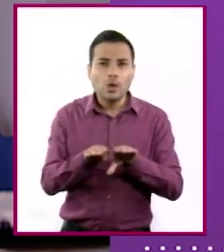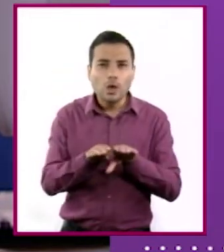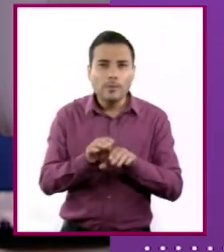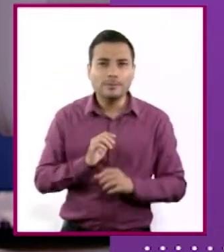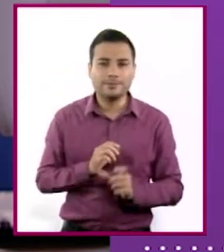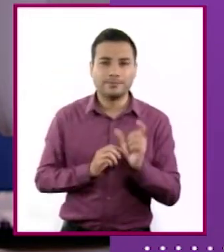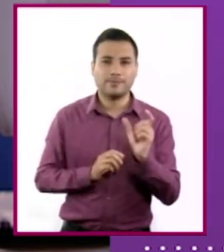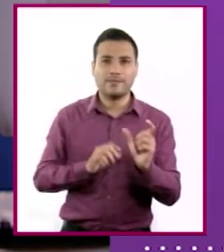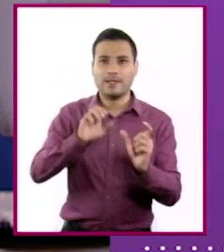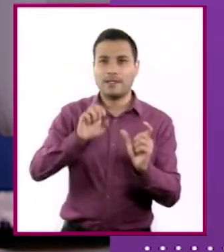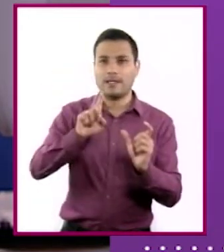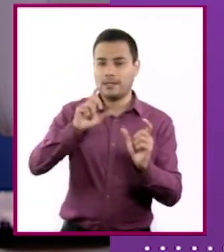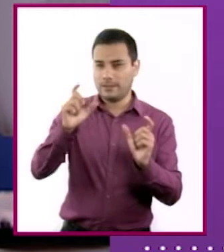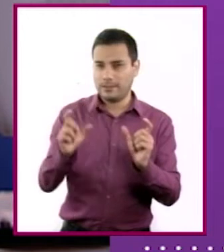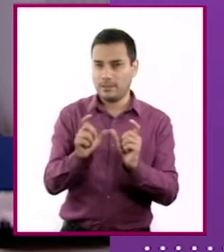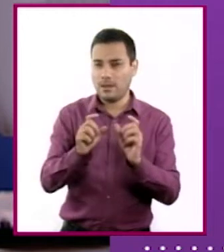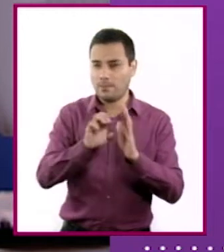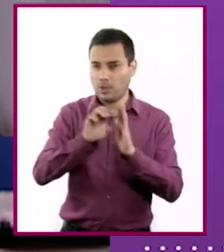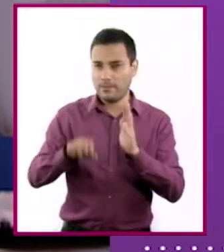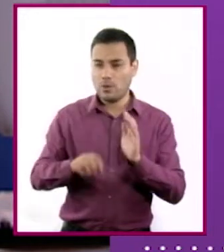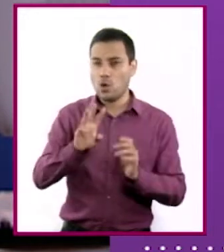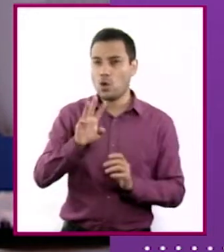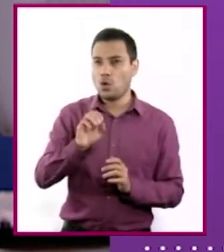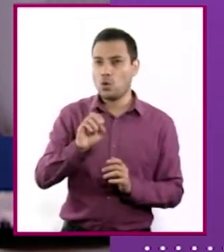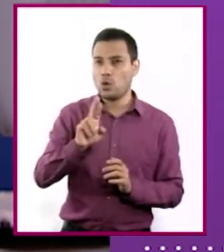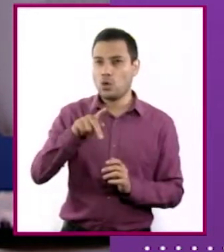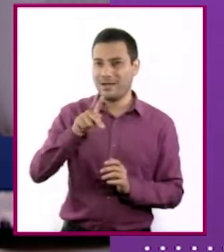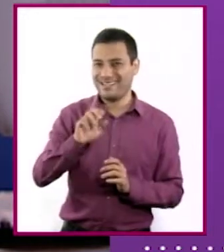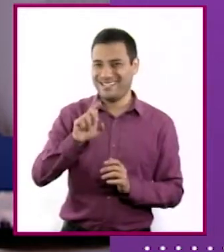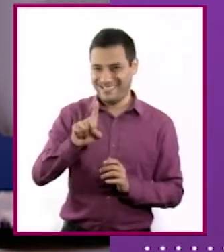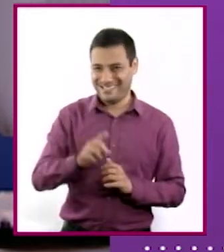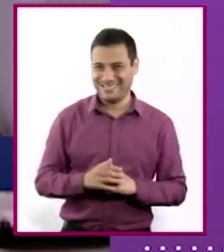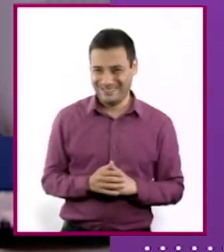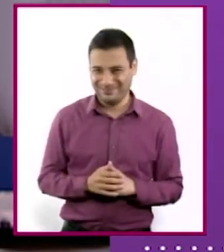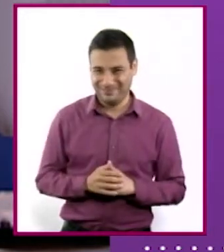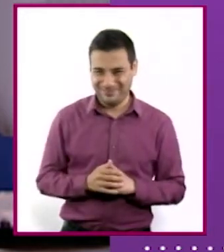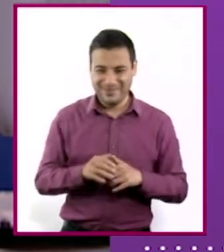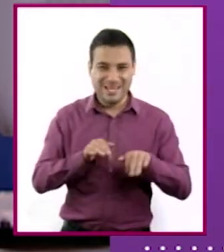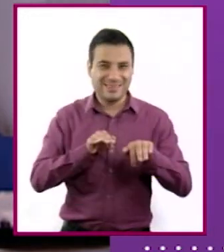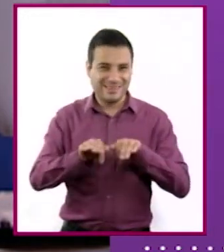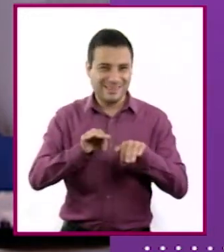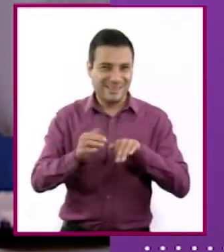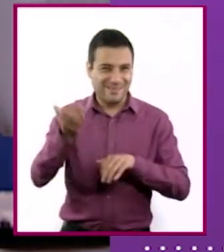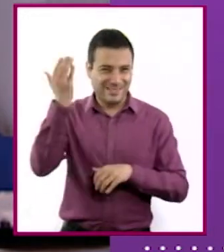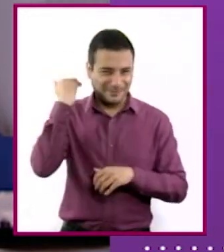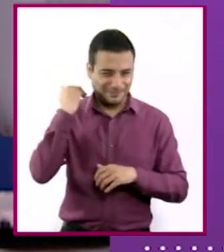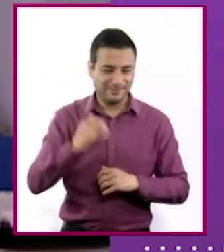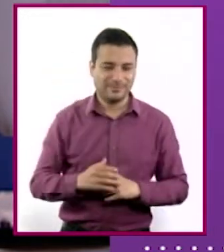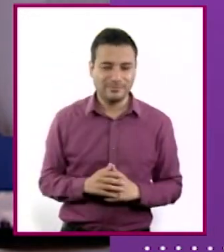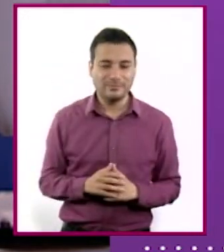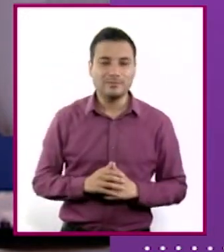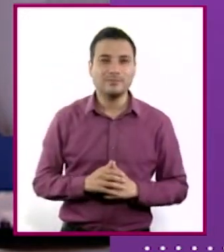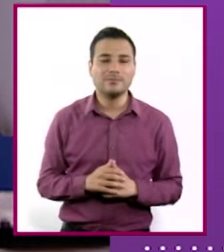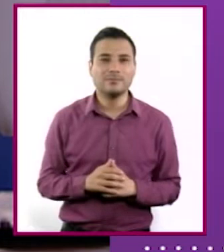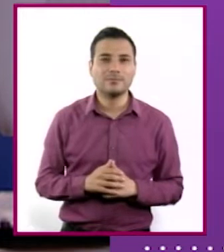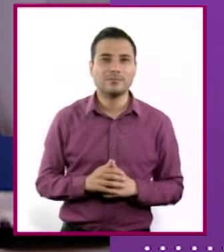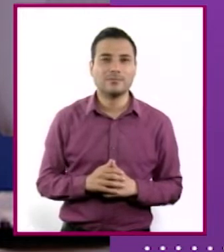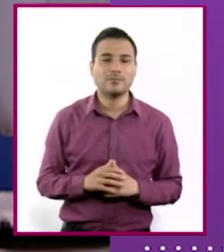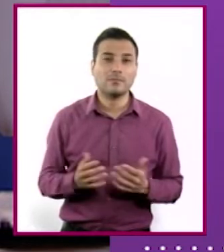el verbo work. Trabajar en pasado es worked